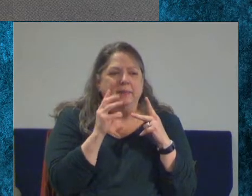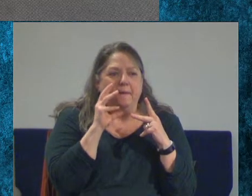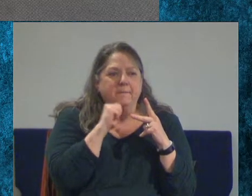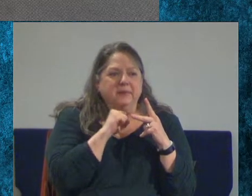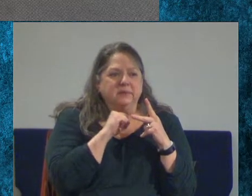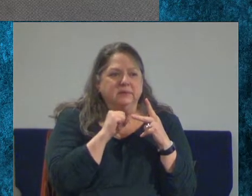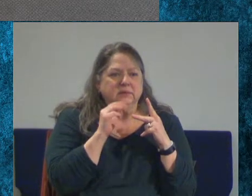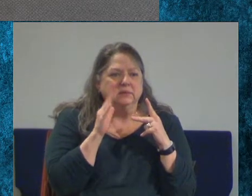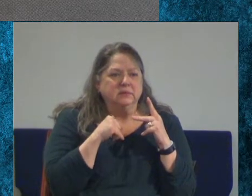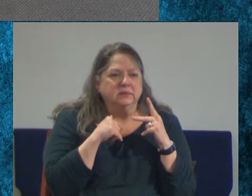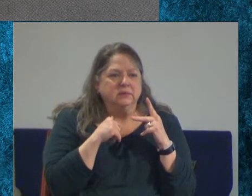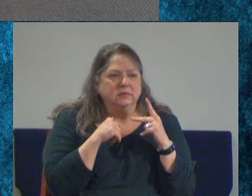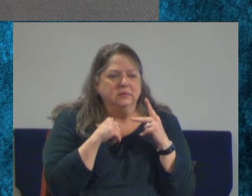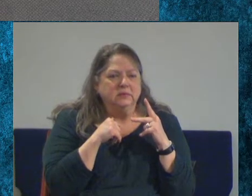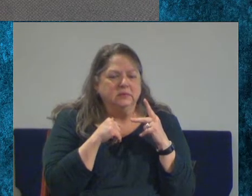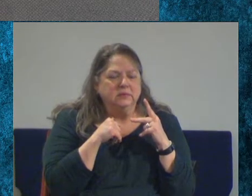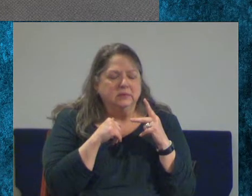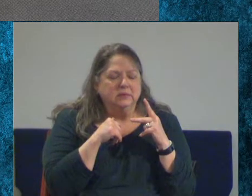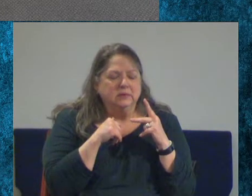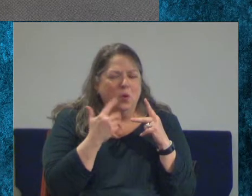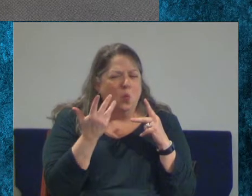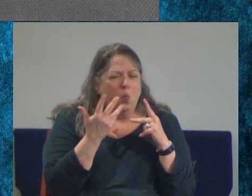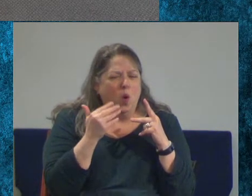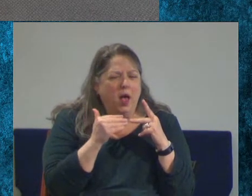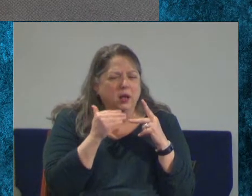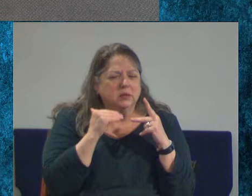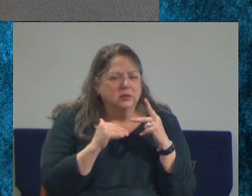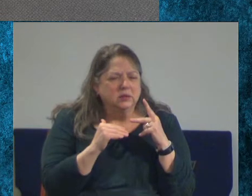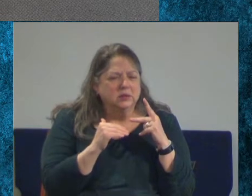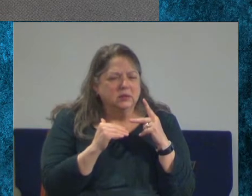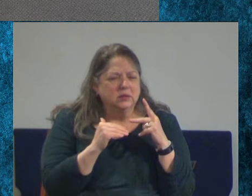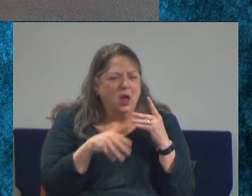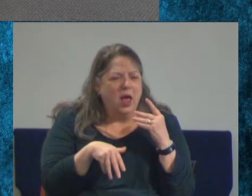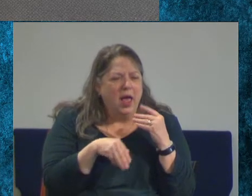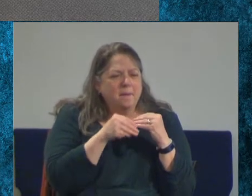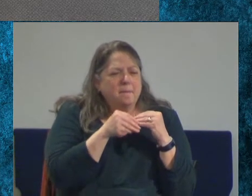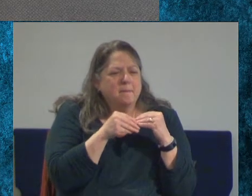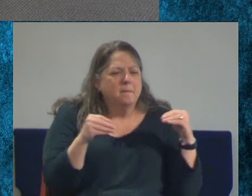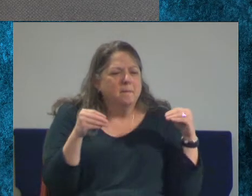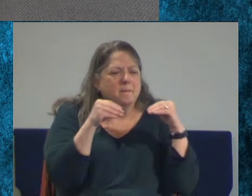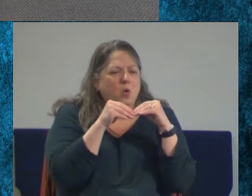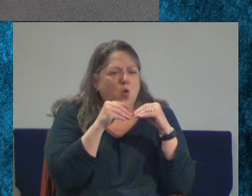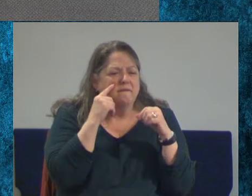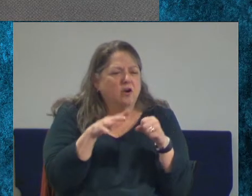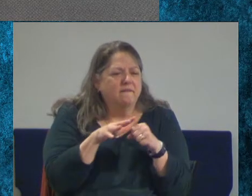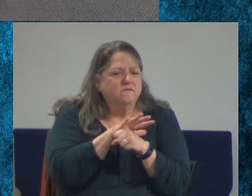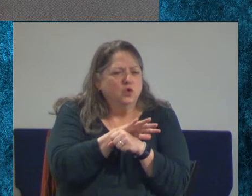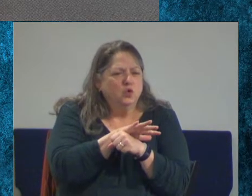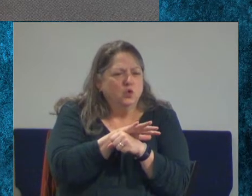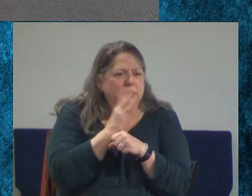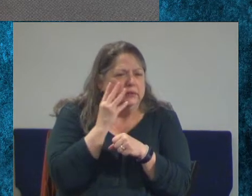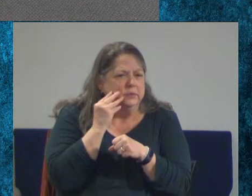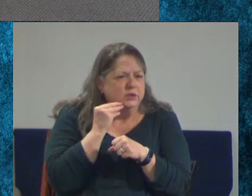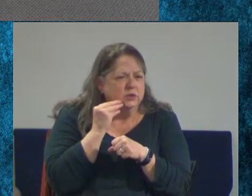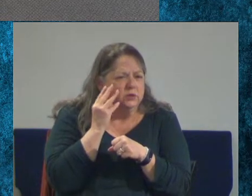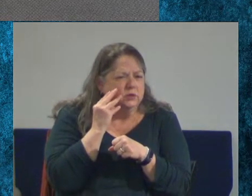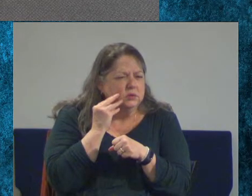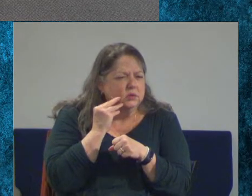And you need to consider what this something is in order to get the complete package,